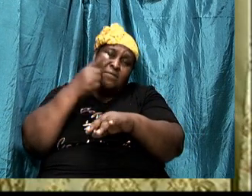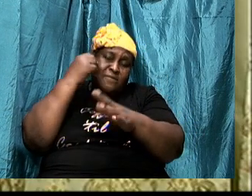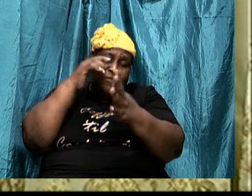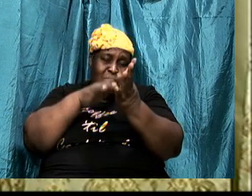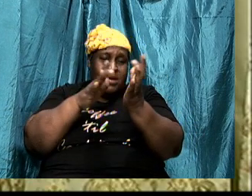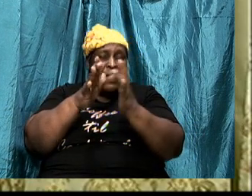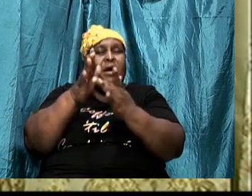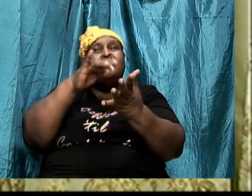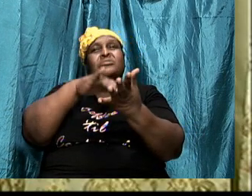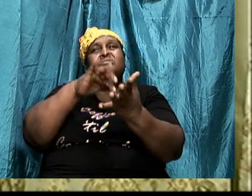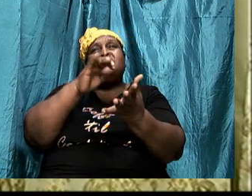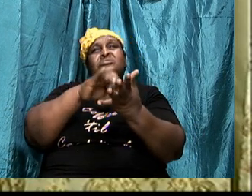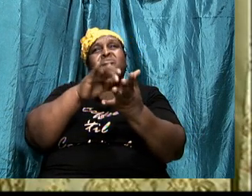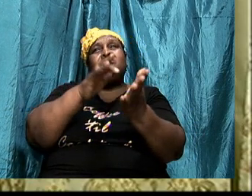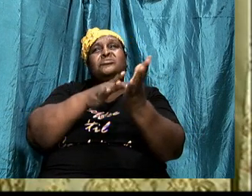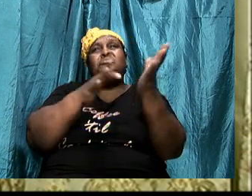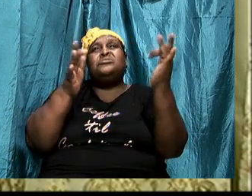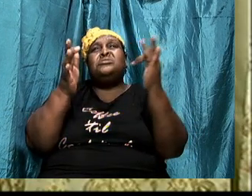We